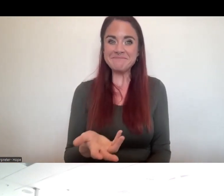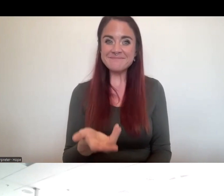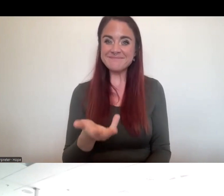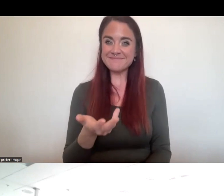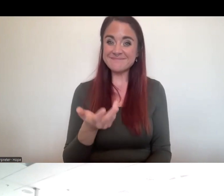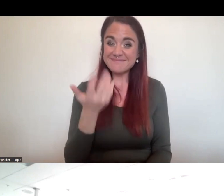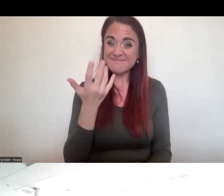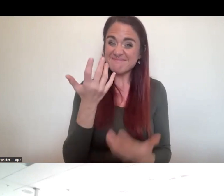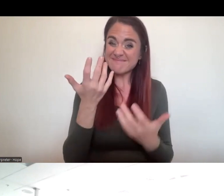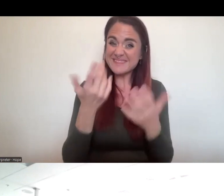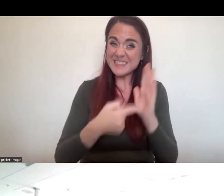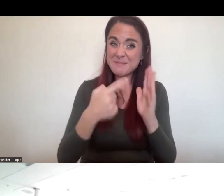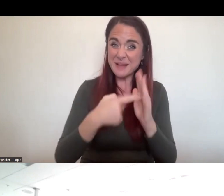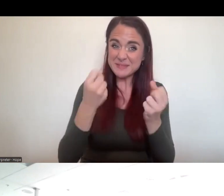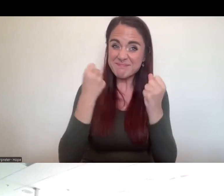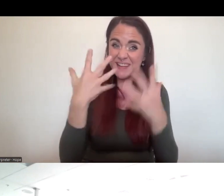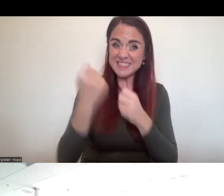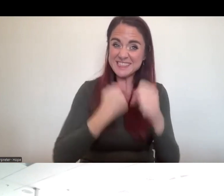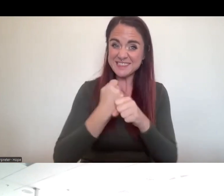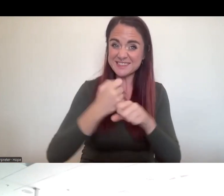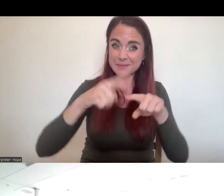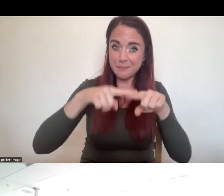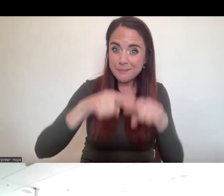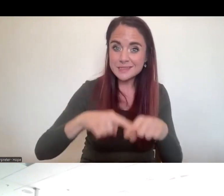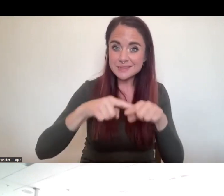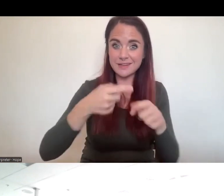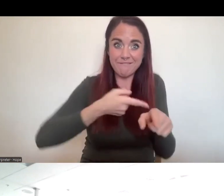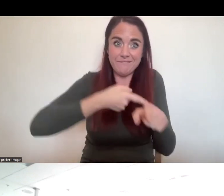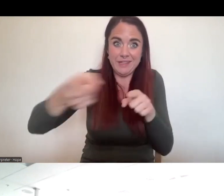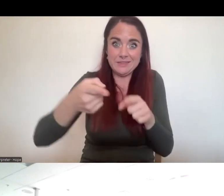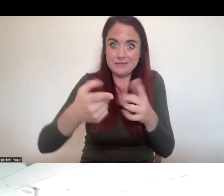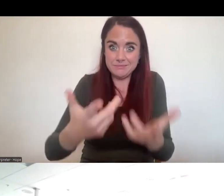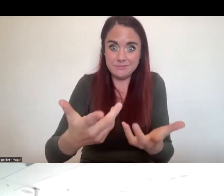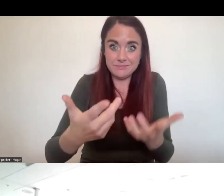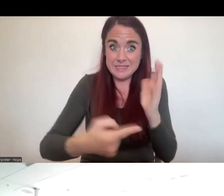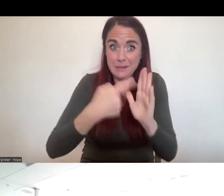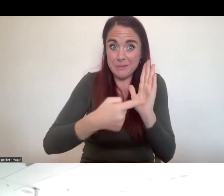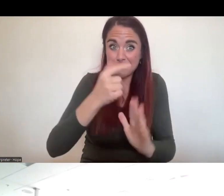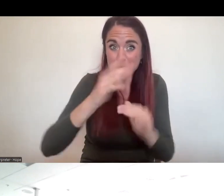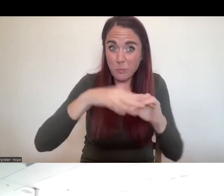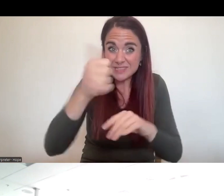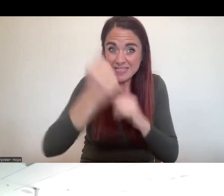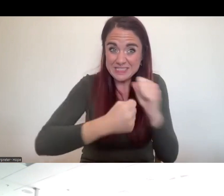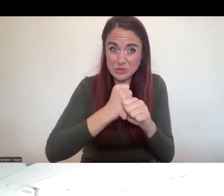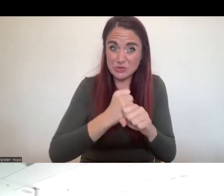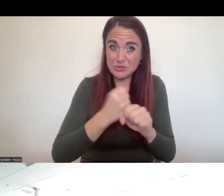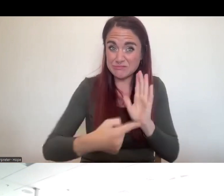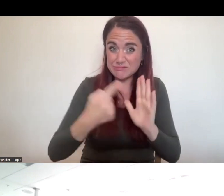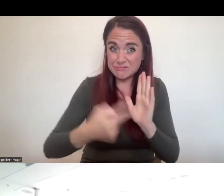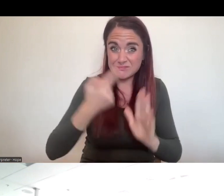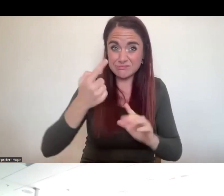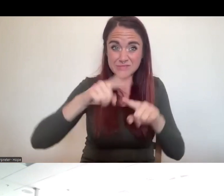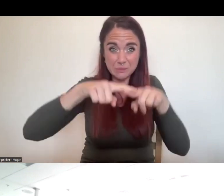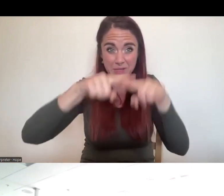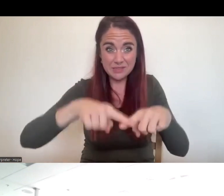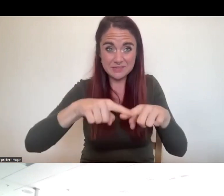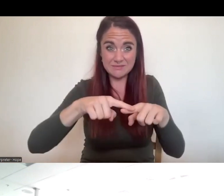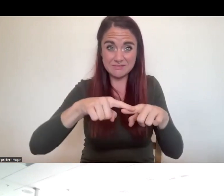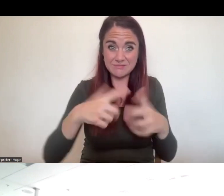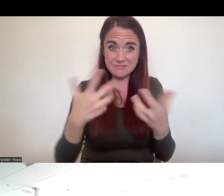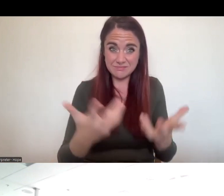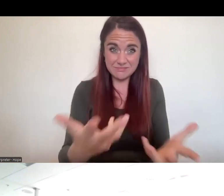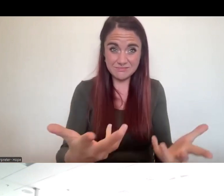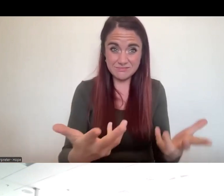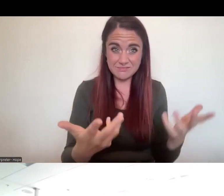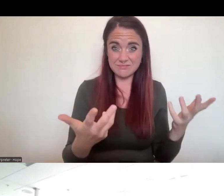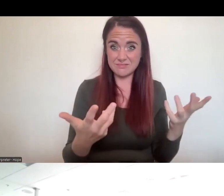can take sometimes many years, or depending on the field, a decade or so. So it depends a lot. At this